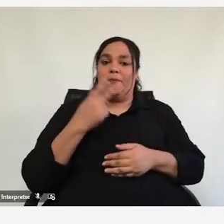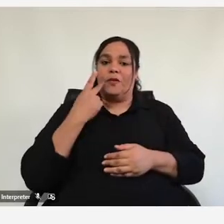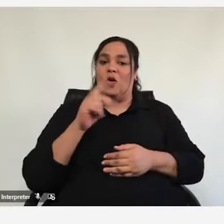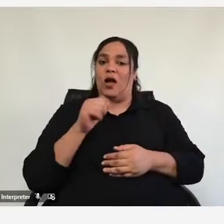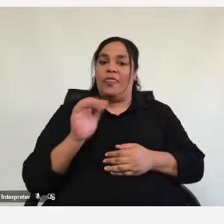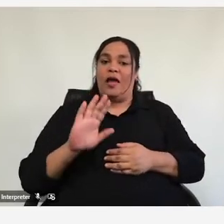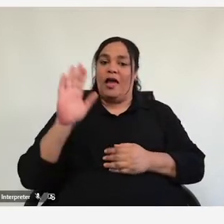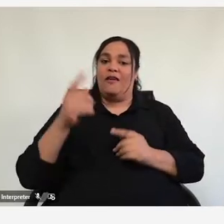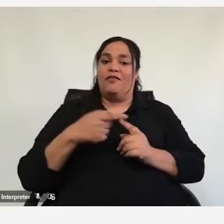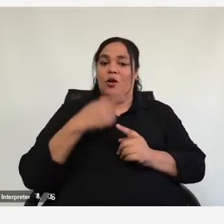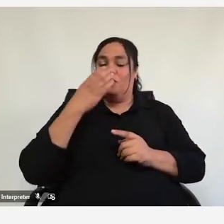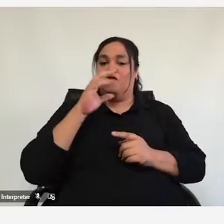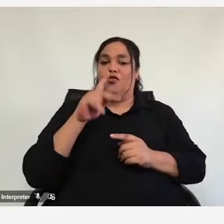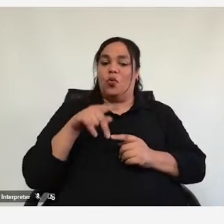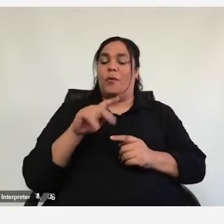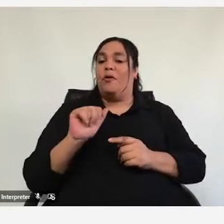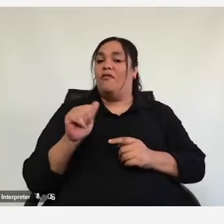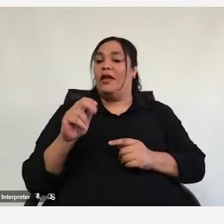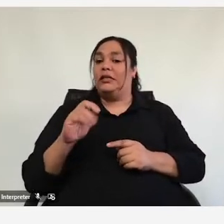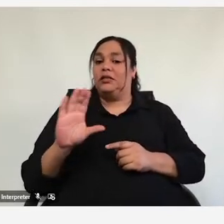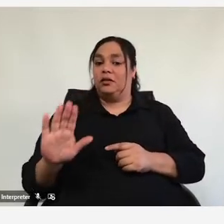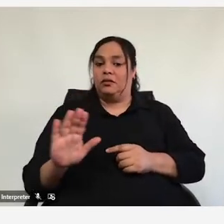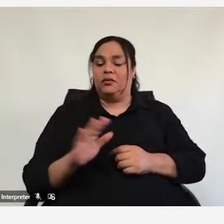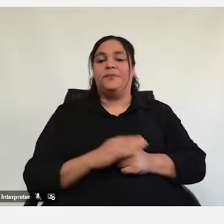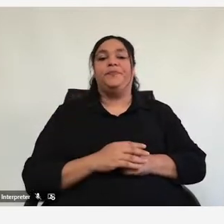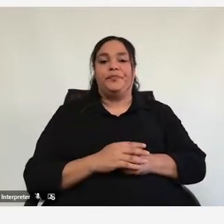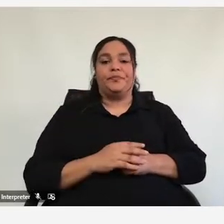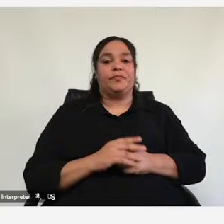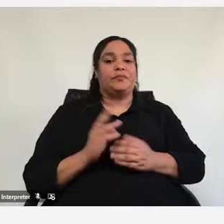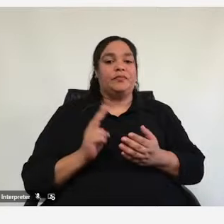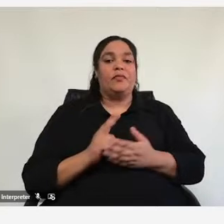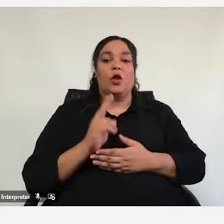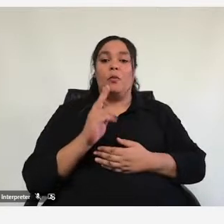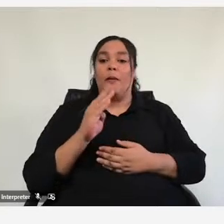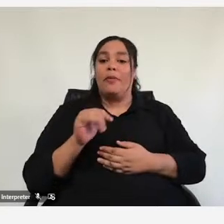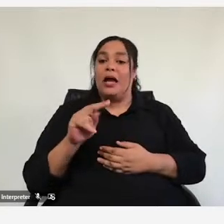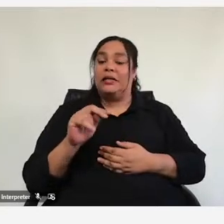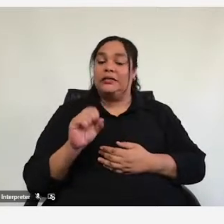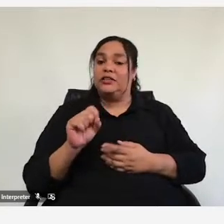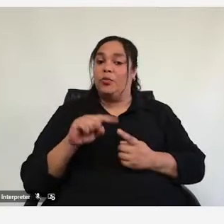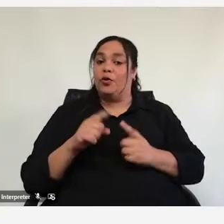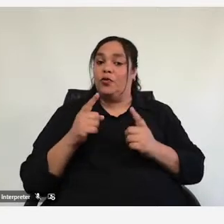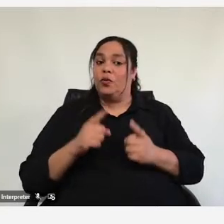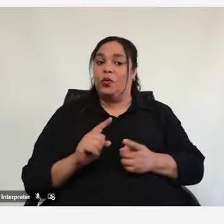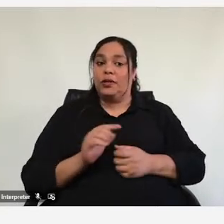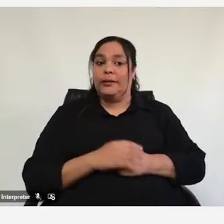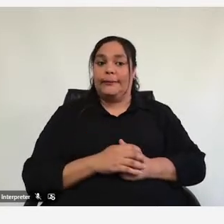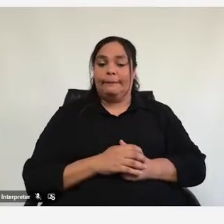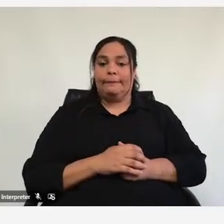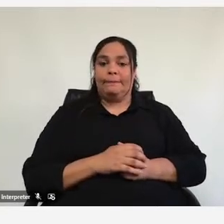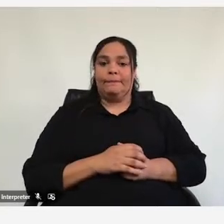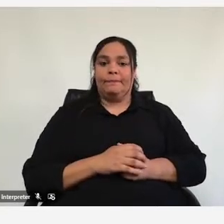hand from the Chief Whip of the Opposition. Honourable Barnes, is that a point of order?